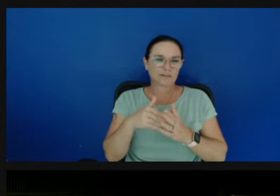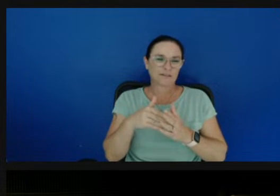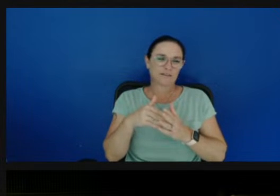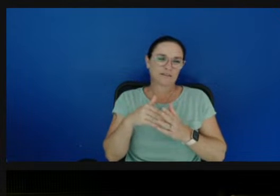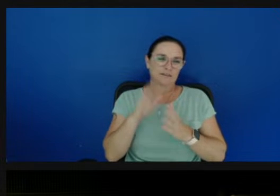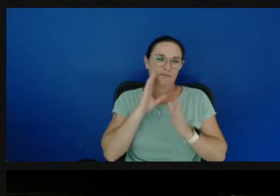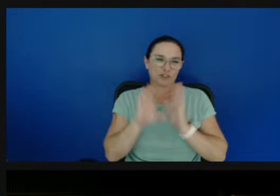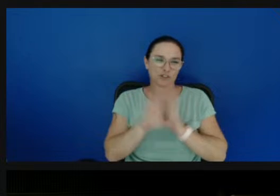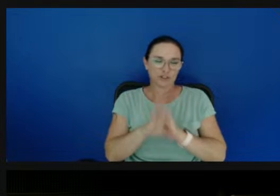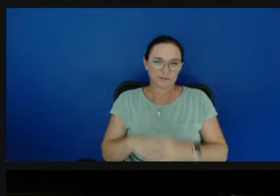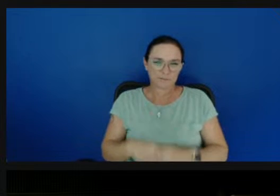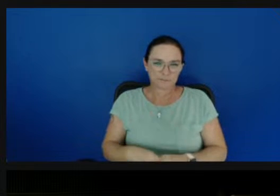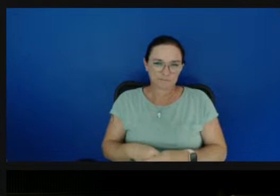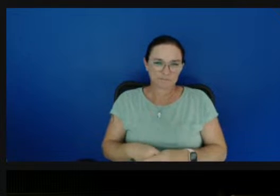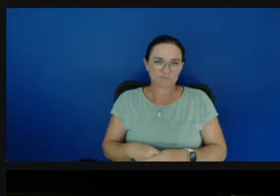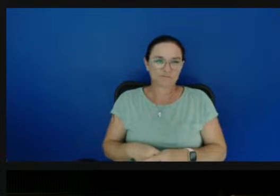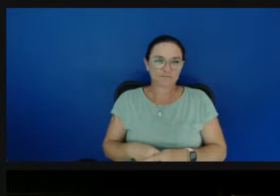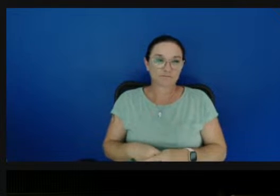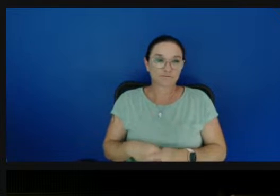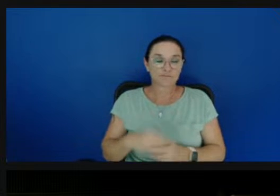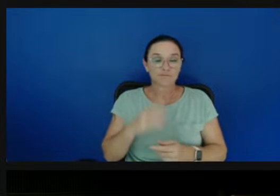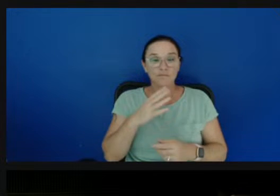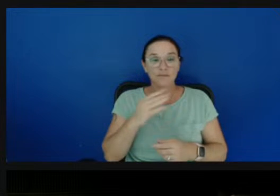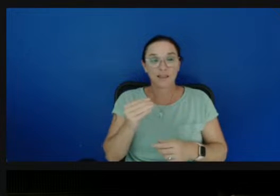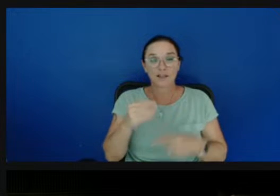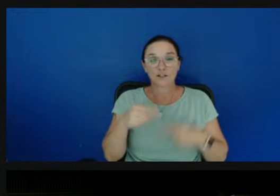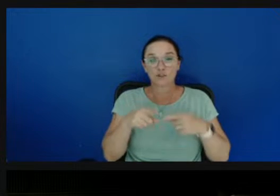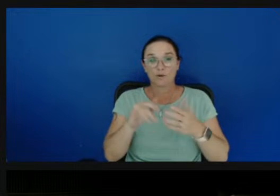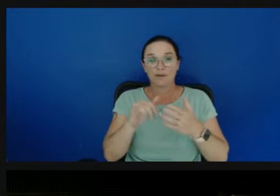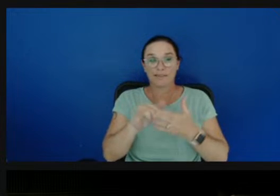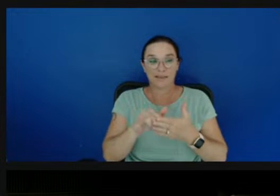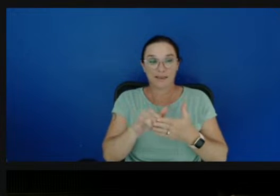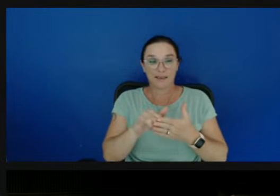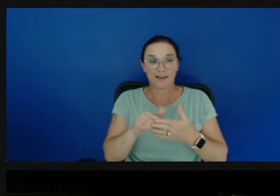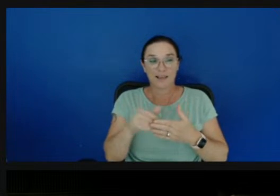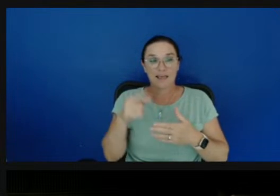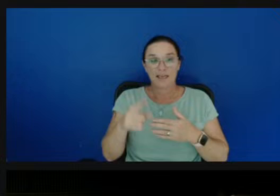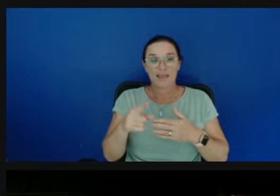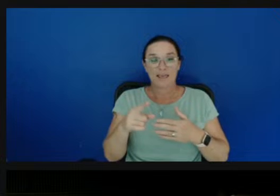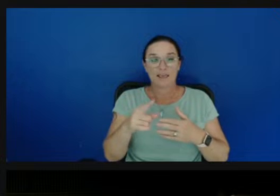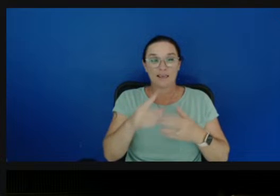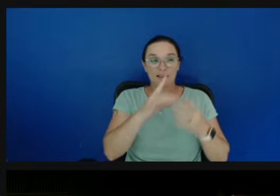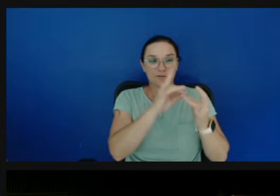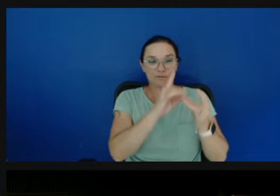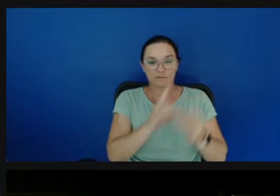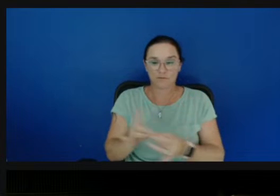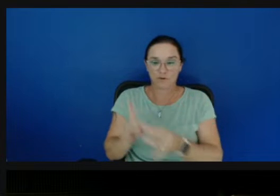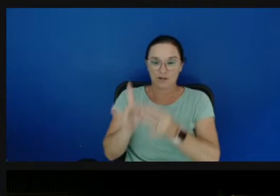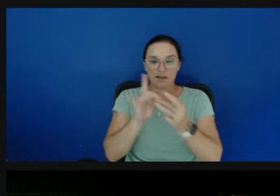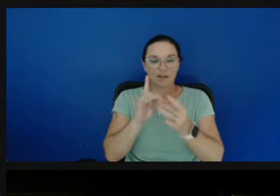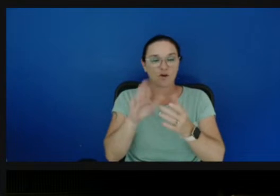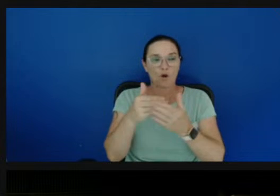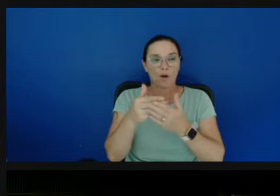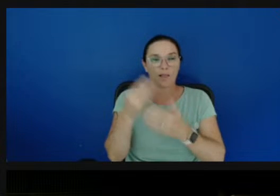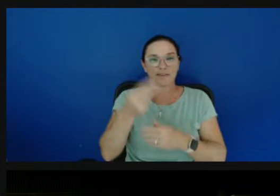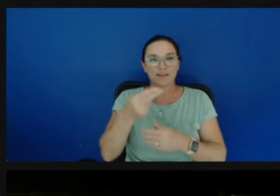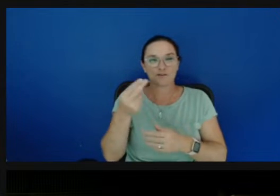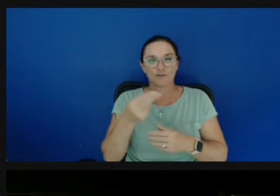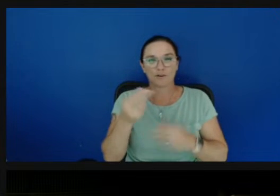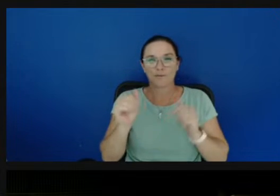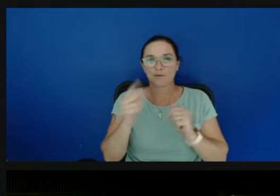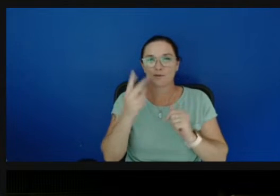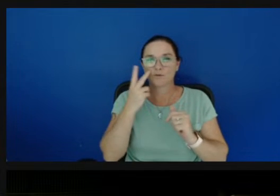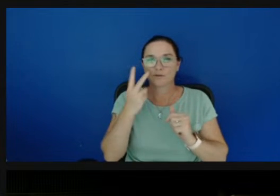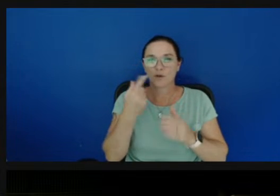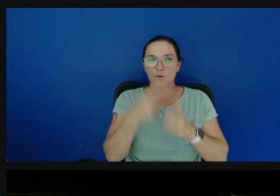hundreds of thousands for sure. And in the course of all that, he's piecing together the whole history, right? He's able to tell like what goes in what